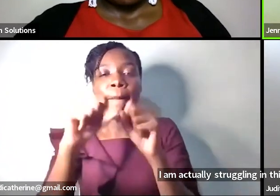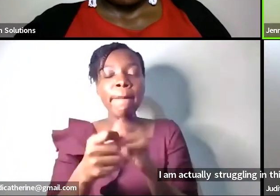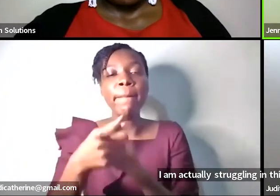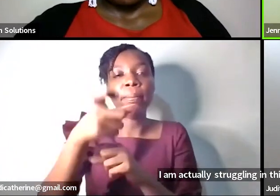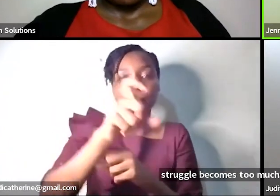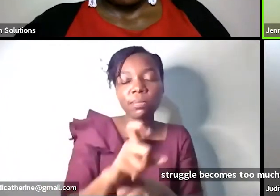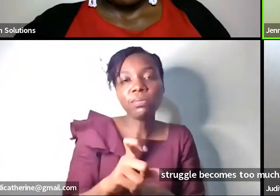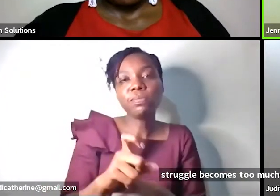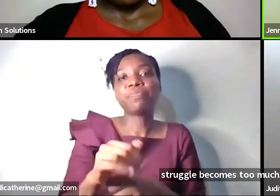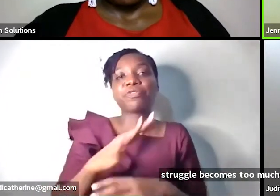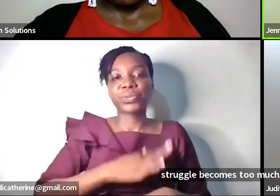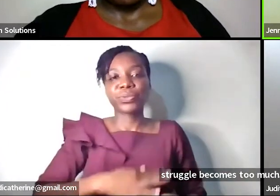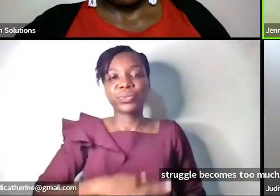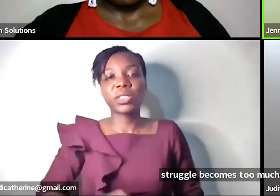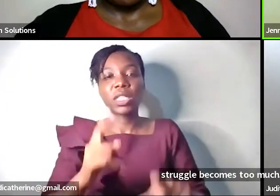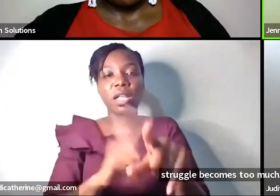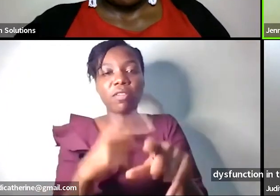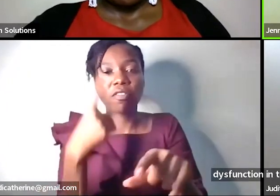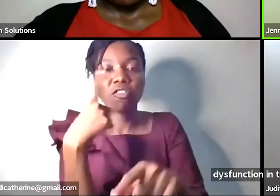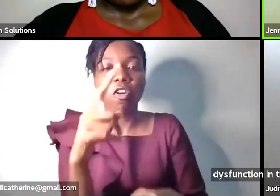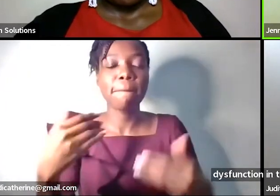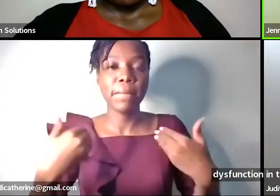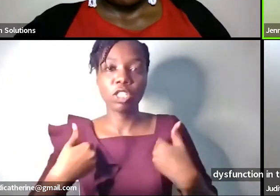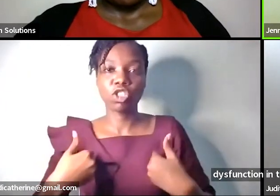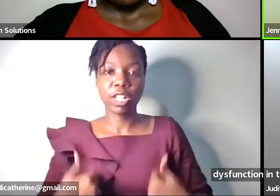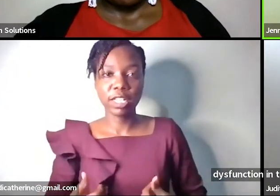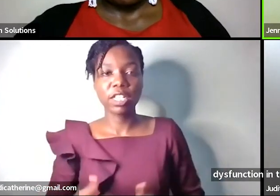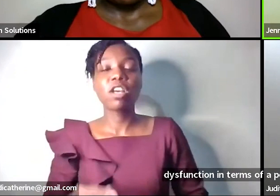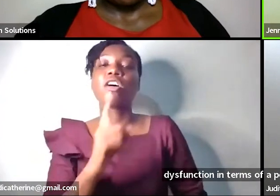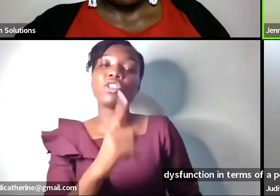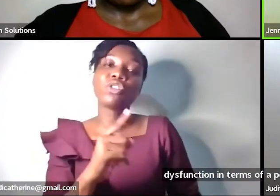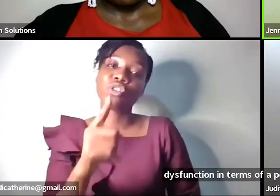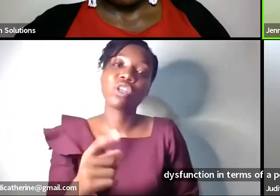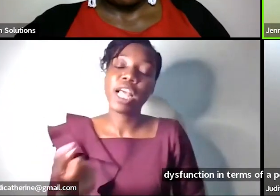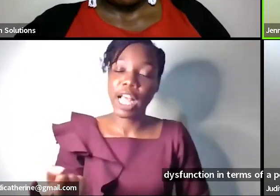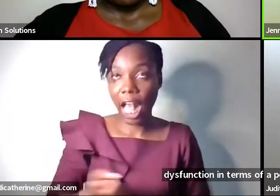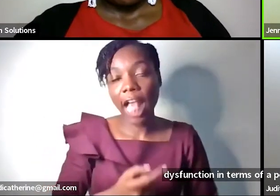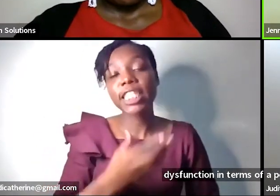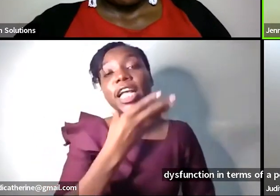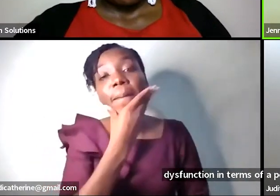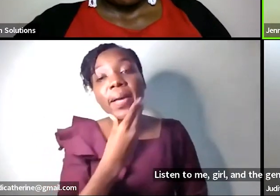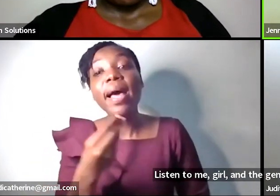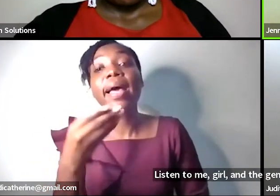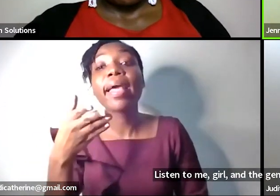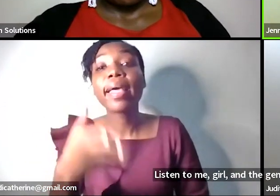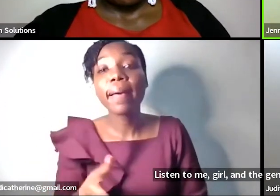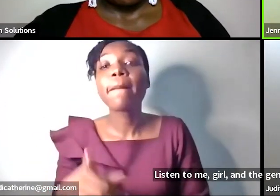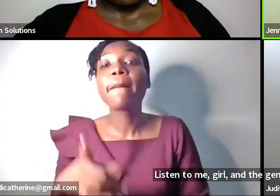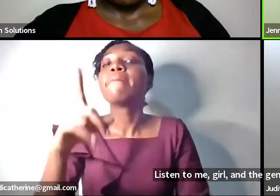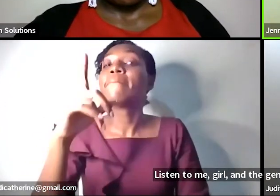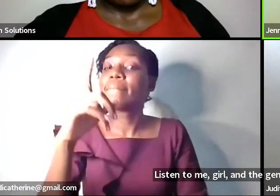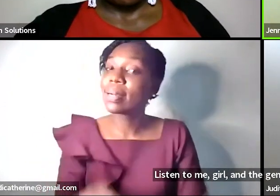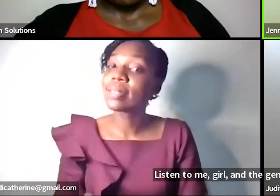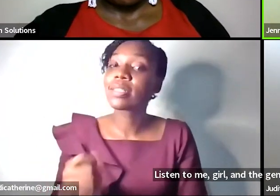of a personality disorder. Listen to me, girl, and the gentleman that is on this forum. You need to build a